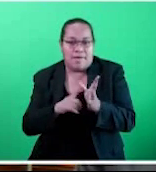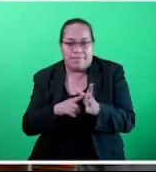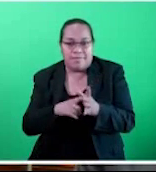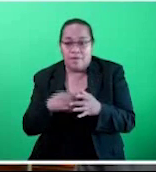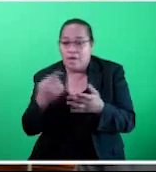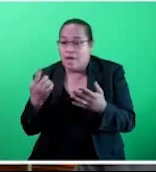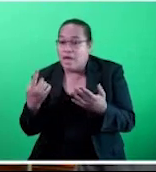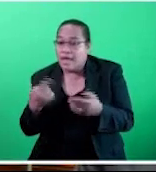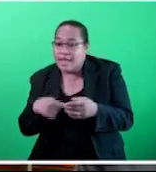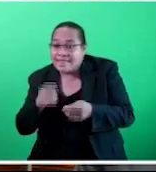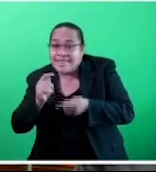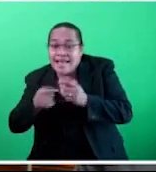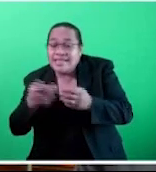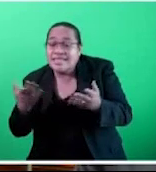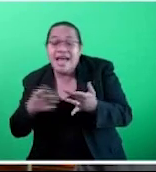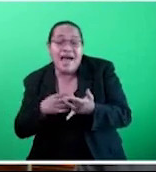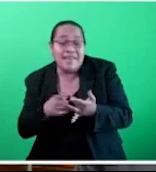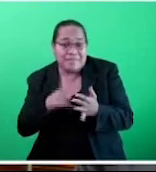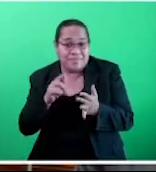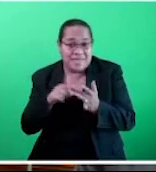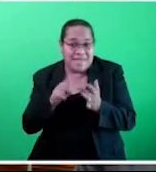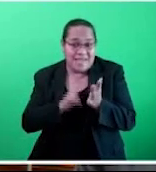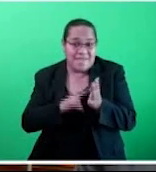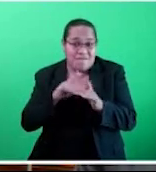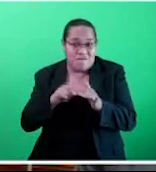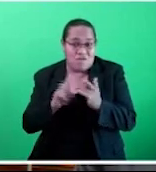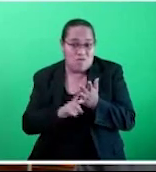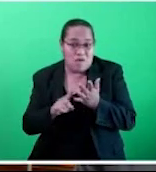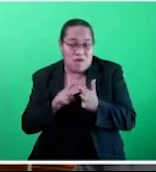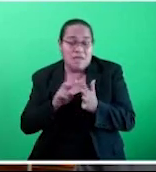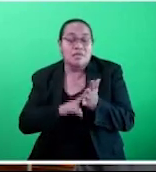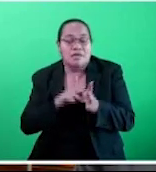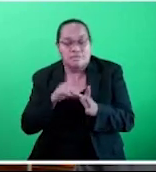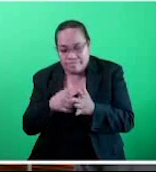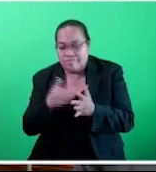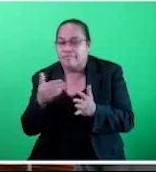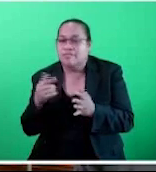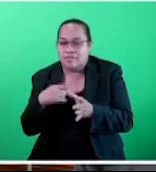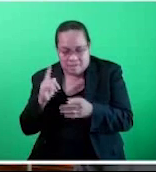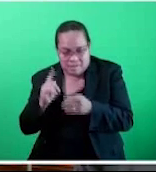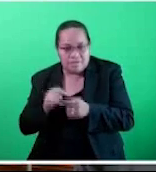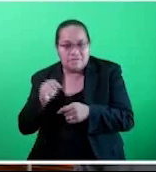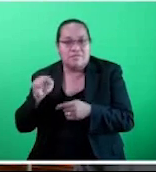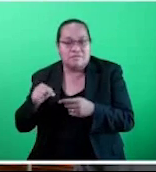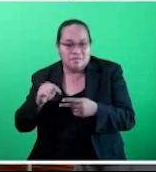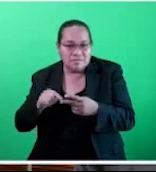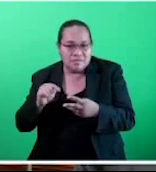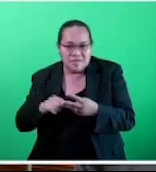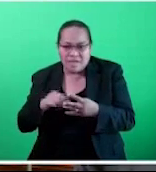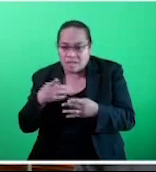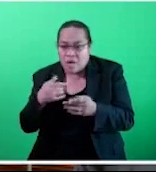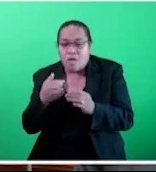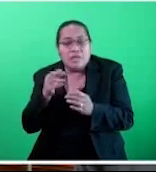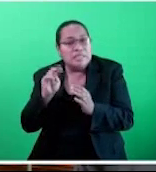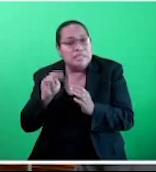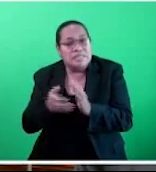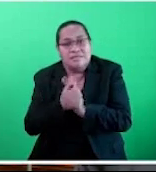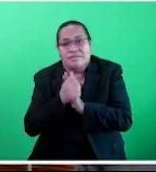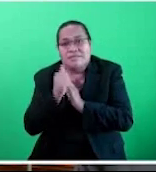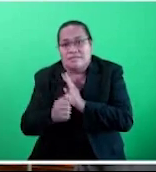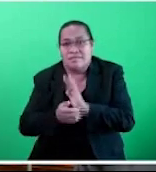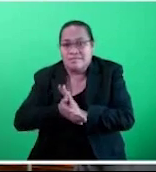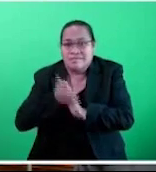done at the Fiji Center for Disease Control. Honourable Speaker, the RT-PCR requires highly skilled